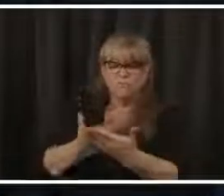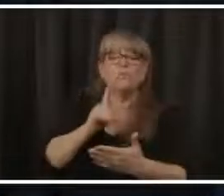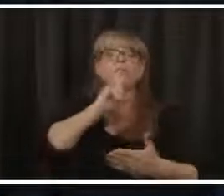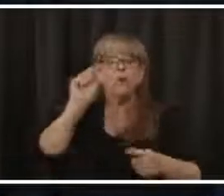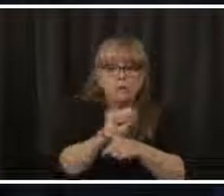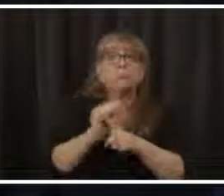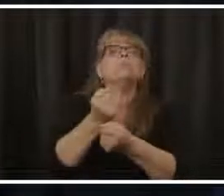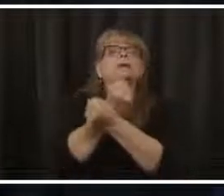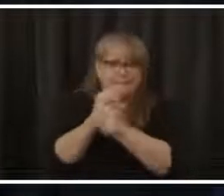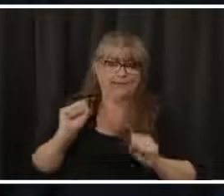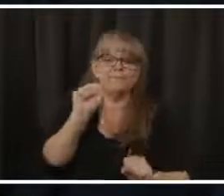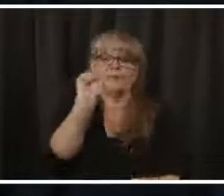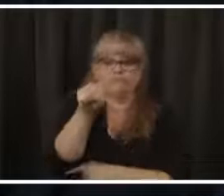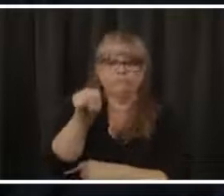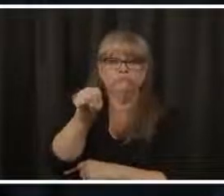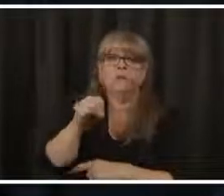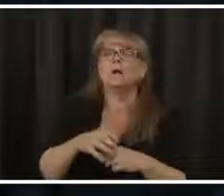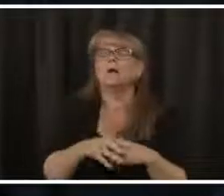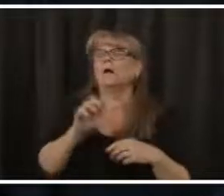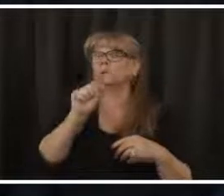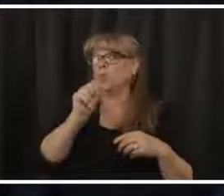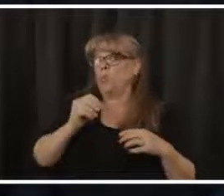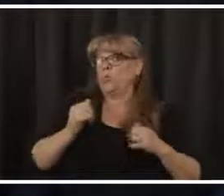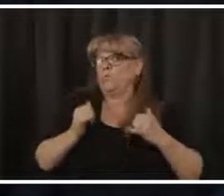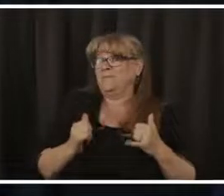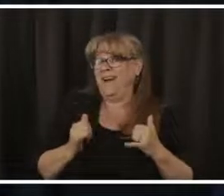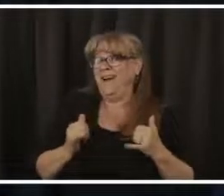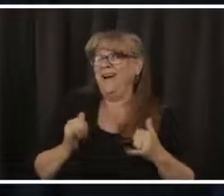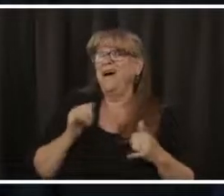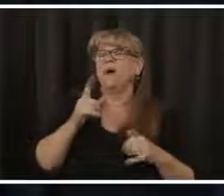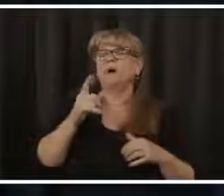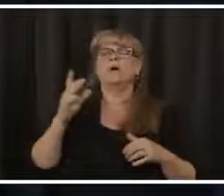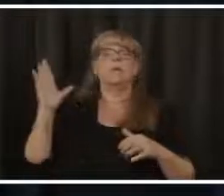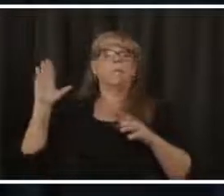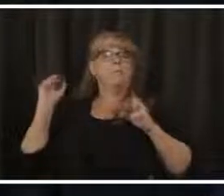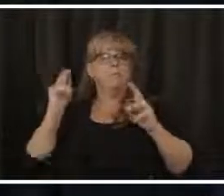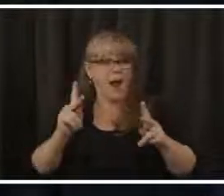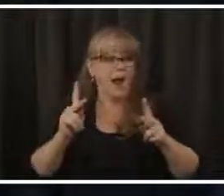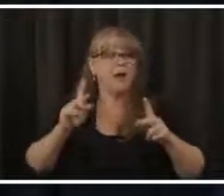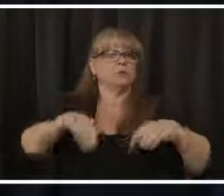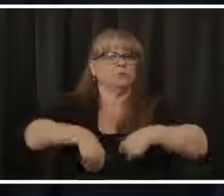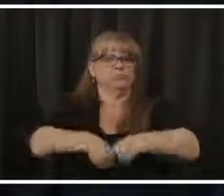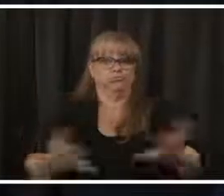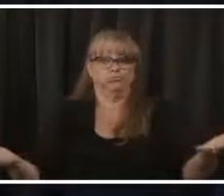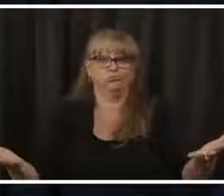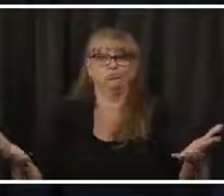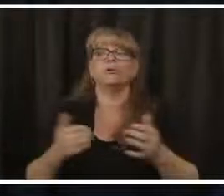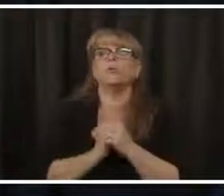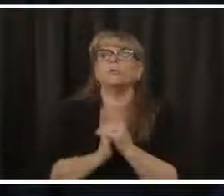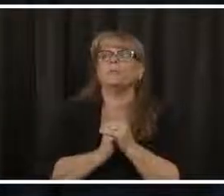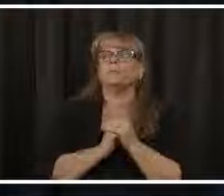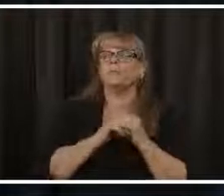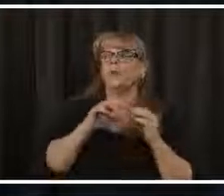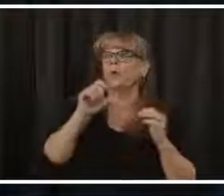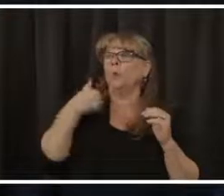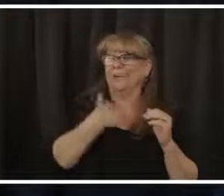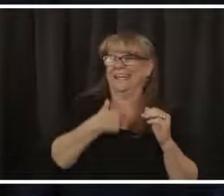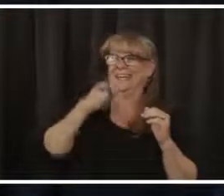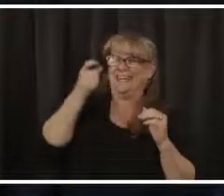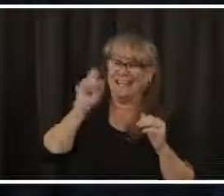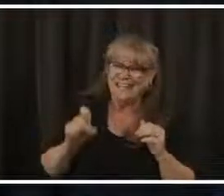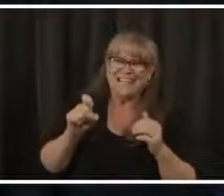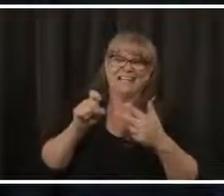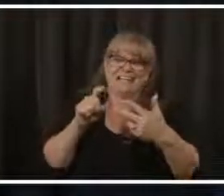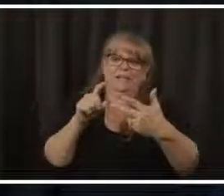And it is now back in use, and we're very excited about that because we need all 3 of these life-saving vaccines to end